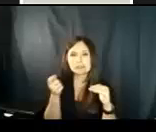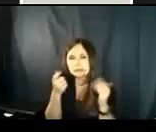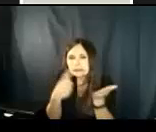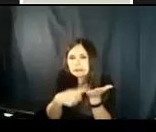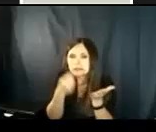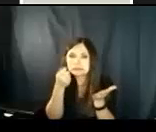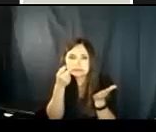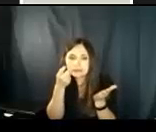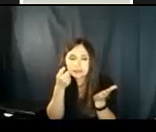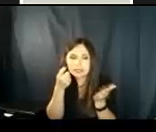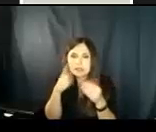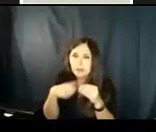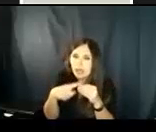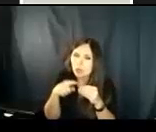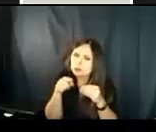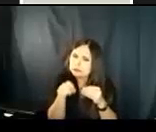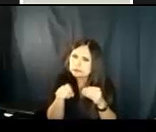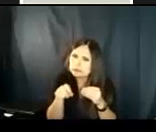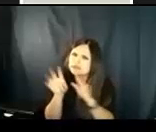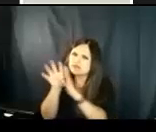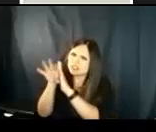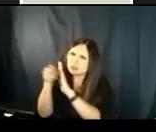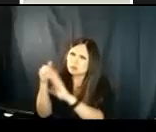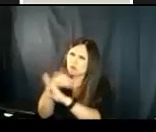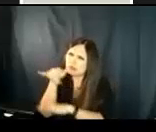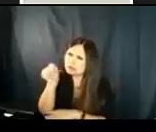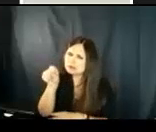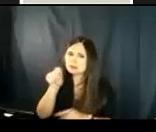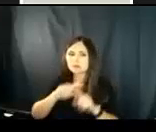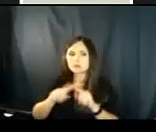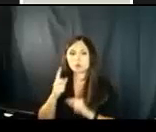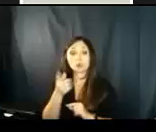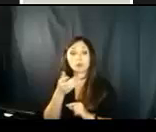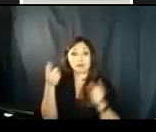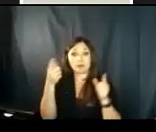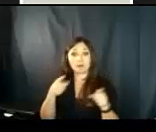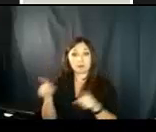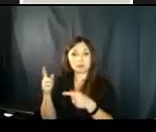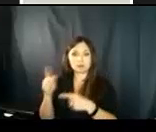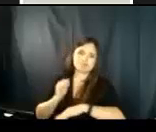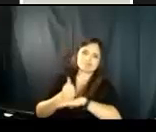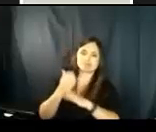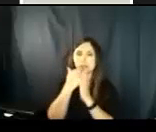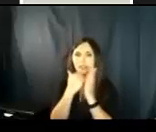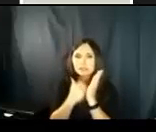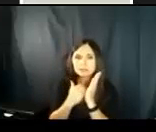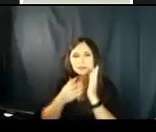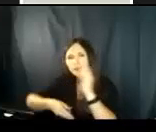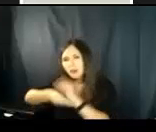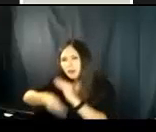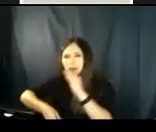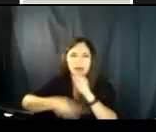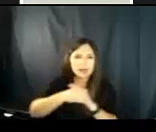about, I did talk about videos before, but one of the things that happens when we're creating our lessons and we're adding all kinds